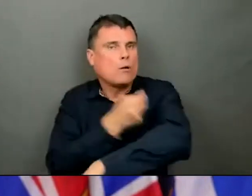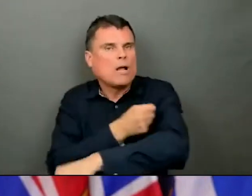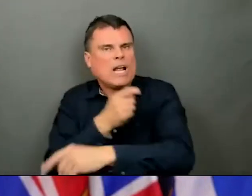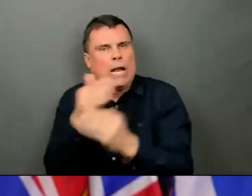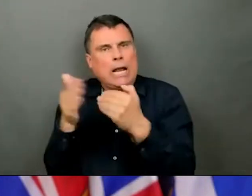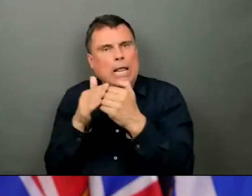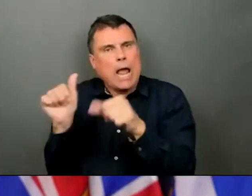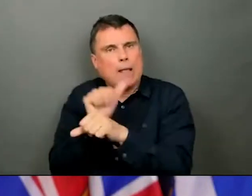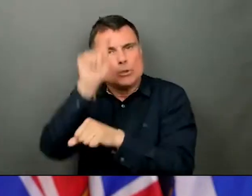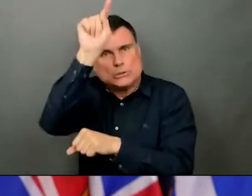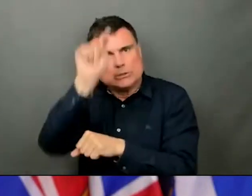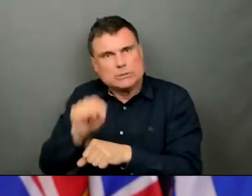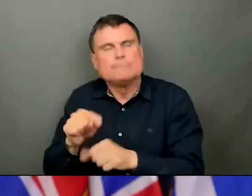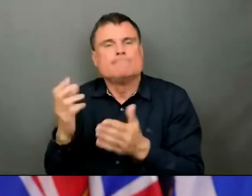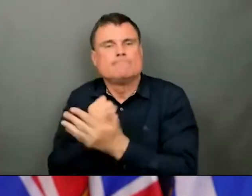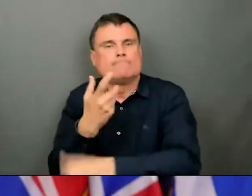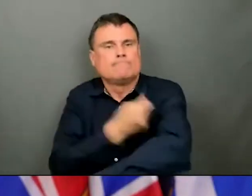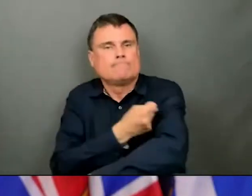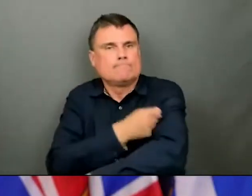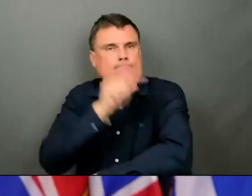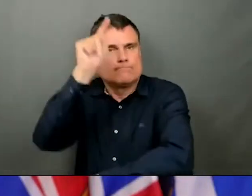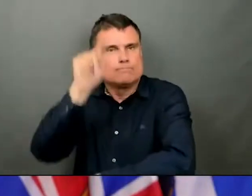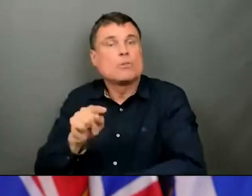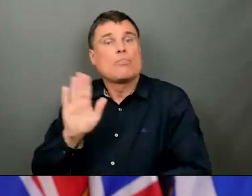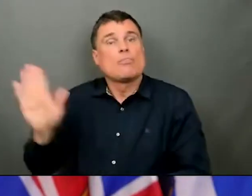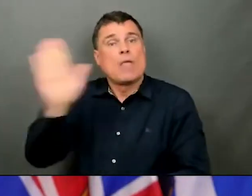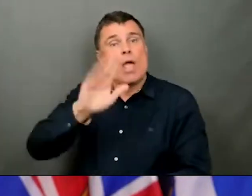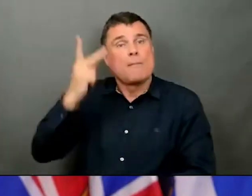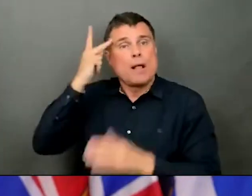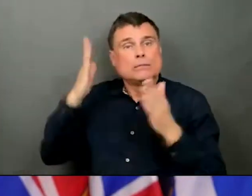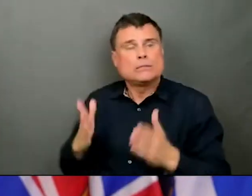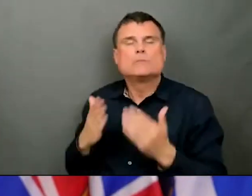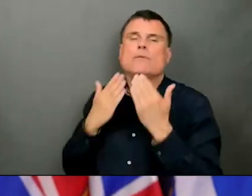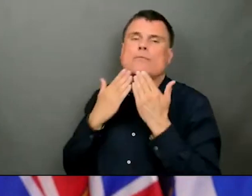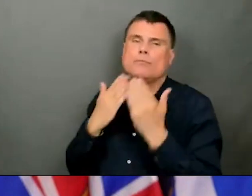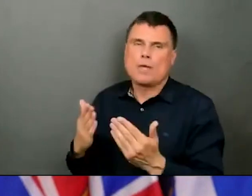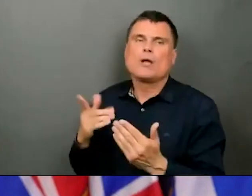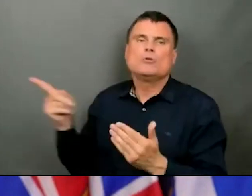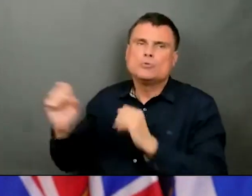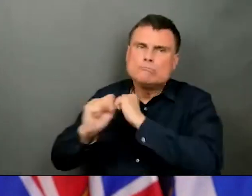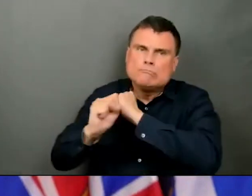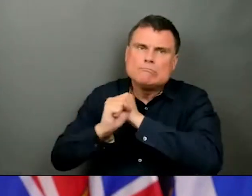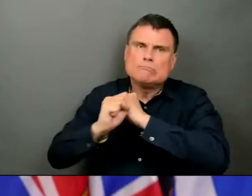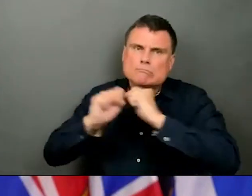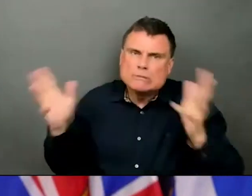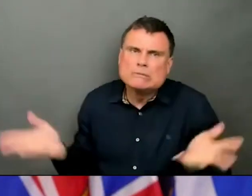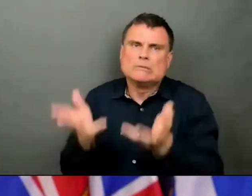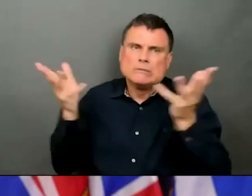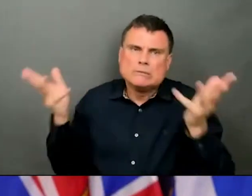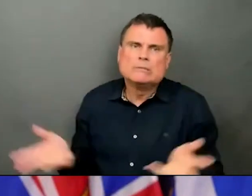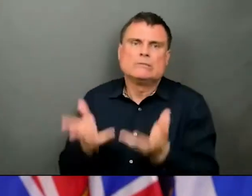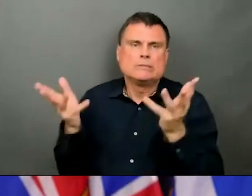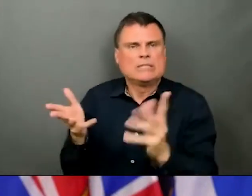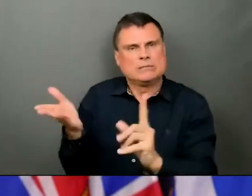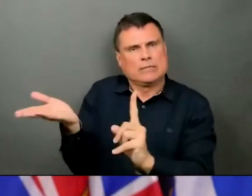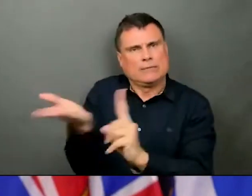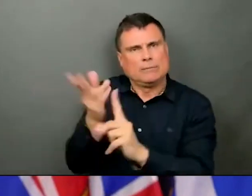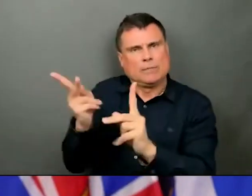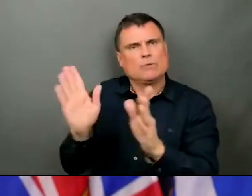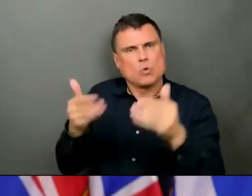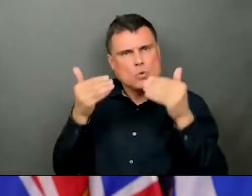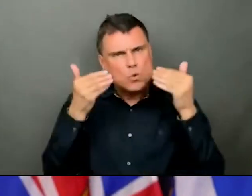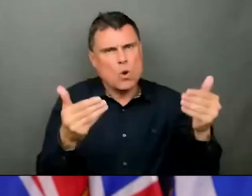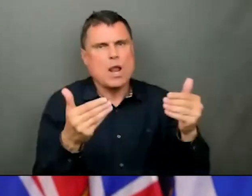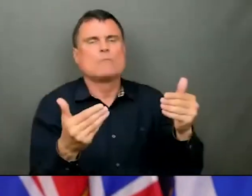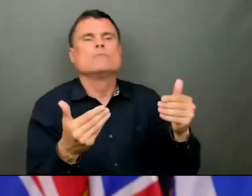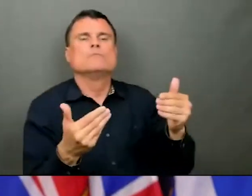my MLA colleagues, Mike Bernier, Dan Davies, who have been working on this effort and convincing people both to get immunized. And